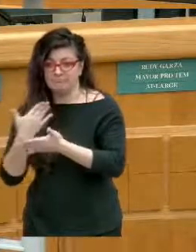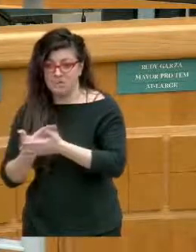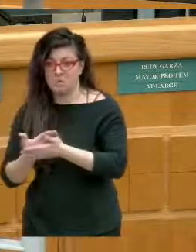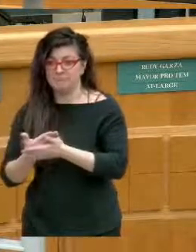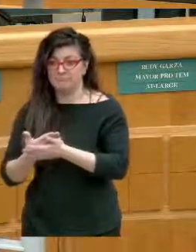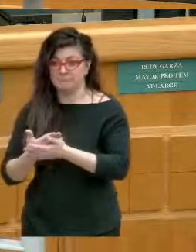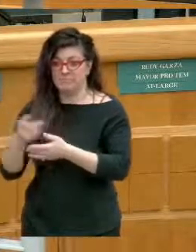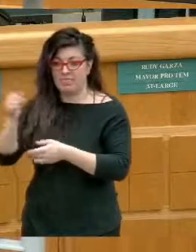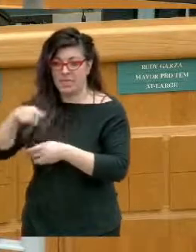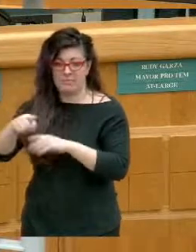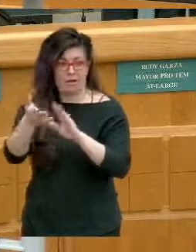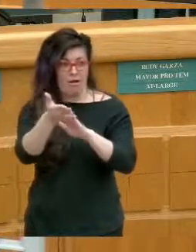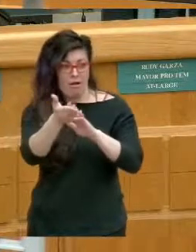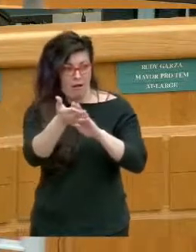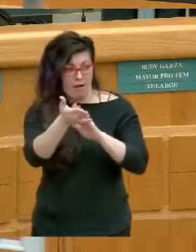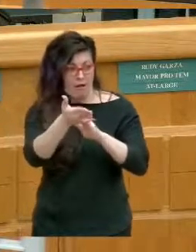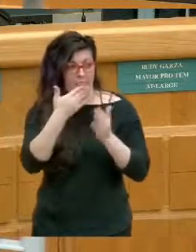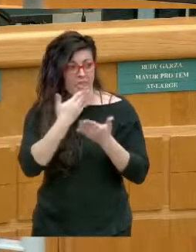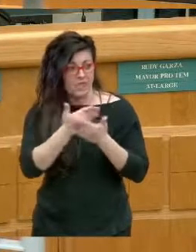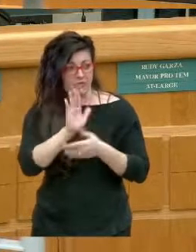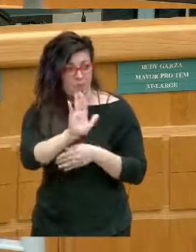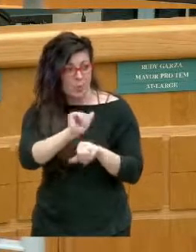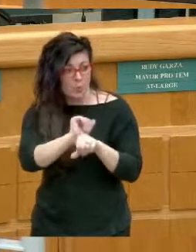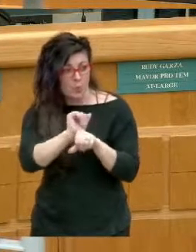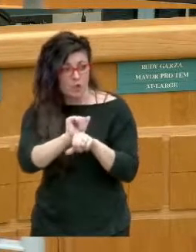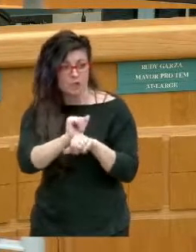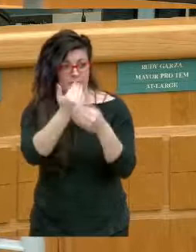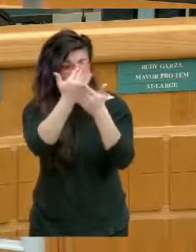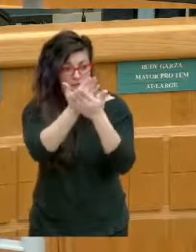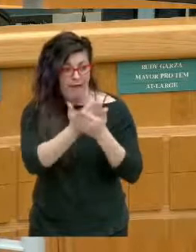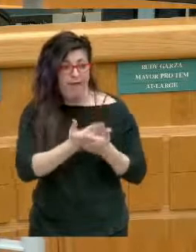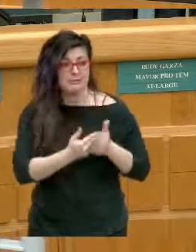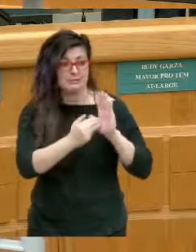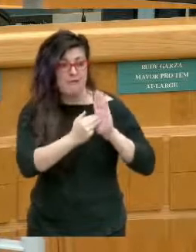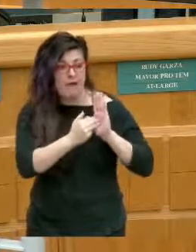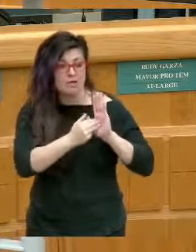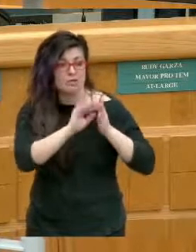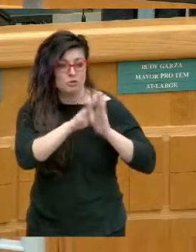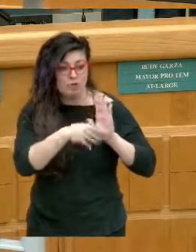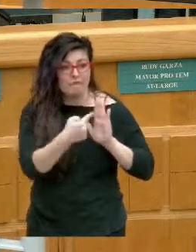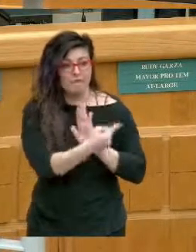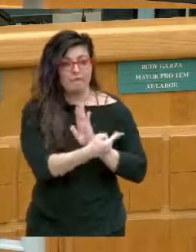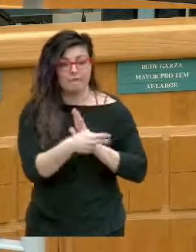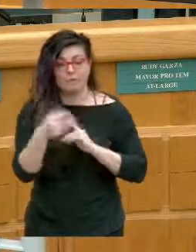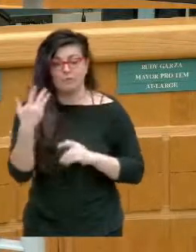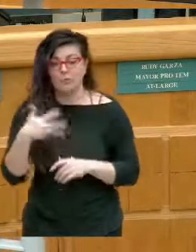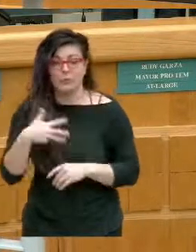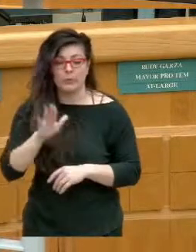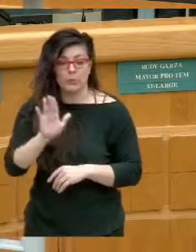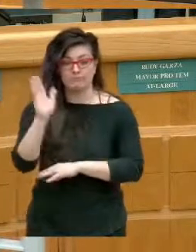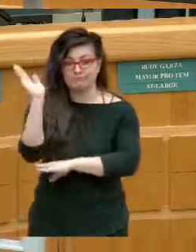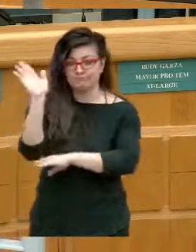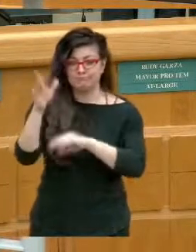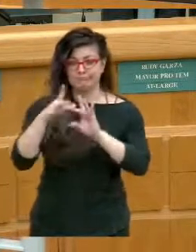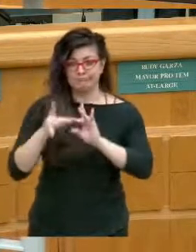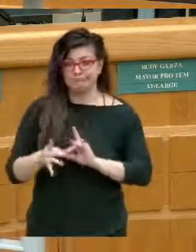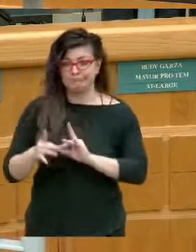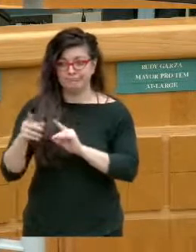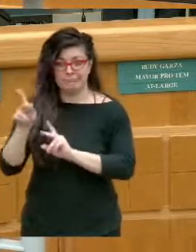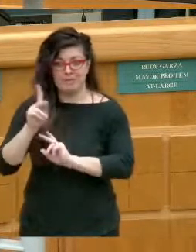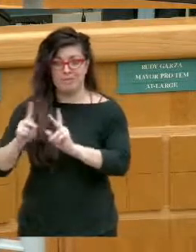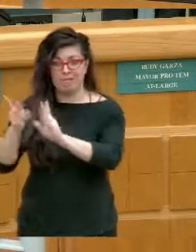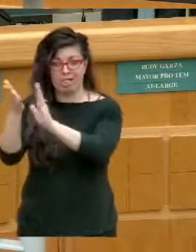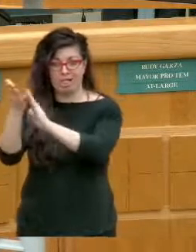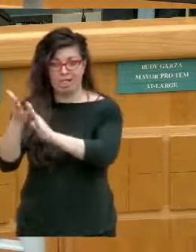praising the work, Dr. Bird, of the presentation, the facts, and really giving some great dialogue. So we appreciate